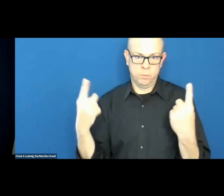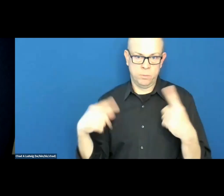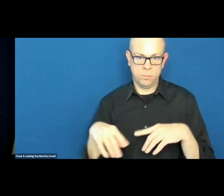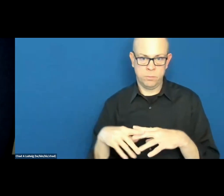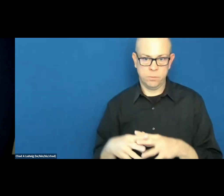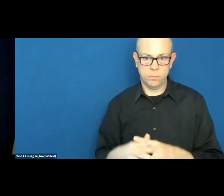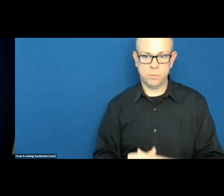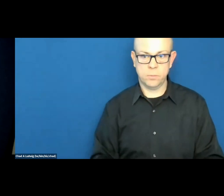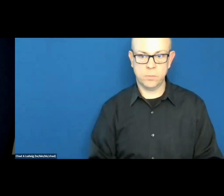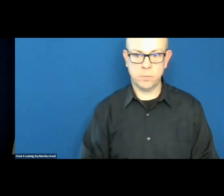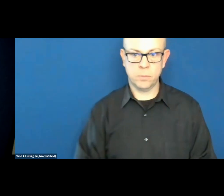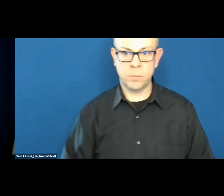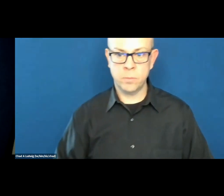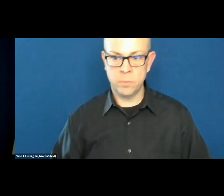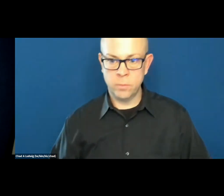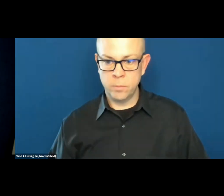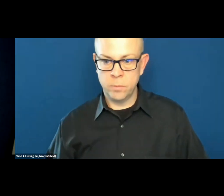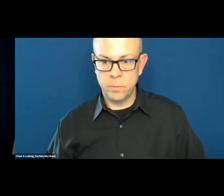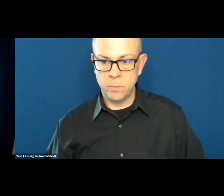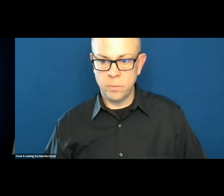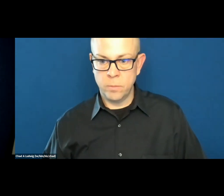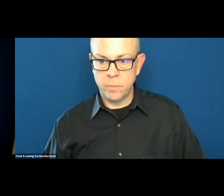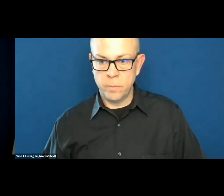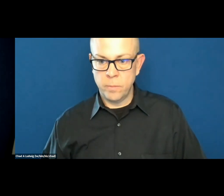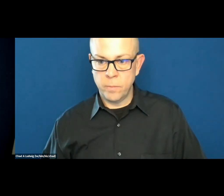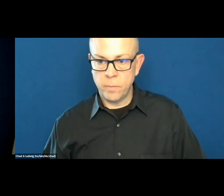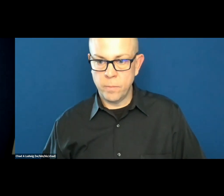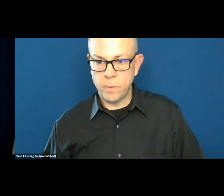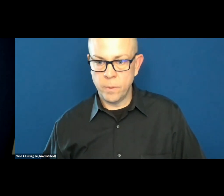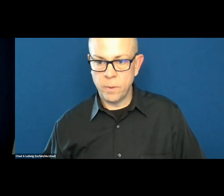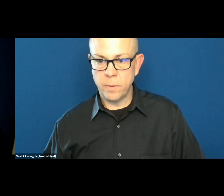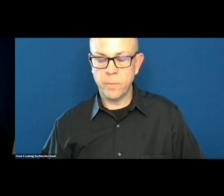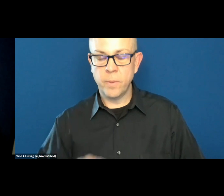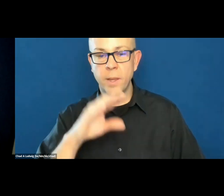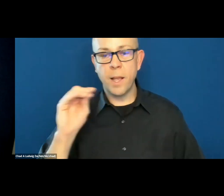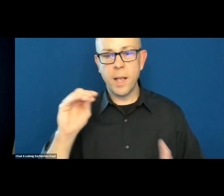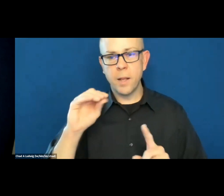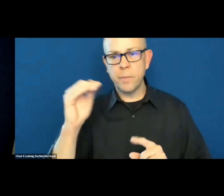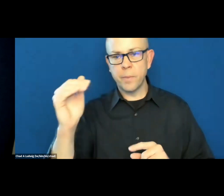will anyone not allow us to do that? How does that work?